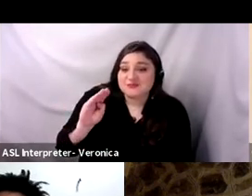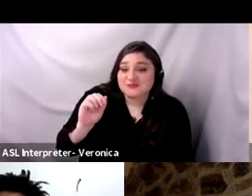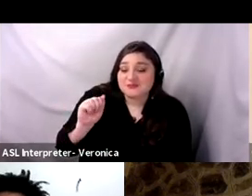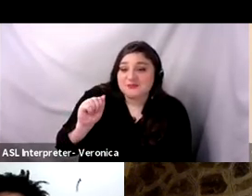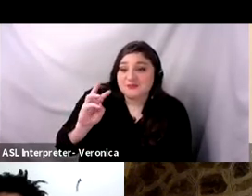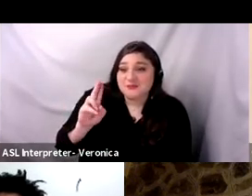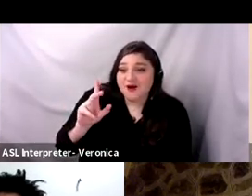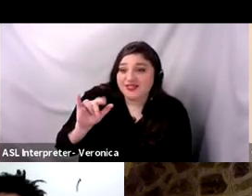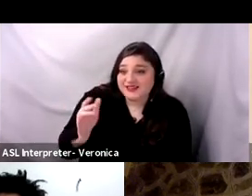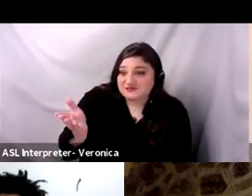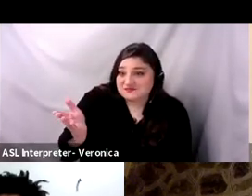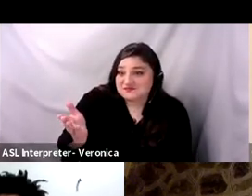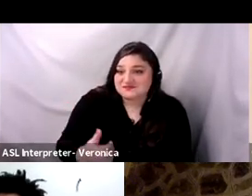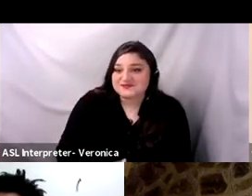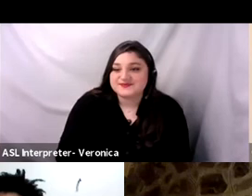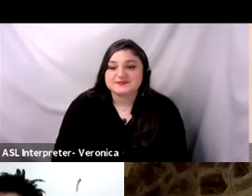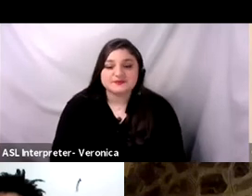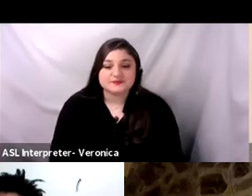I mean,